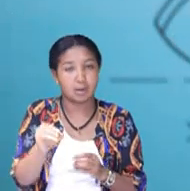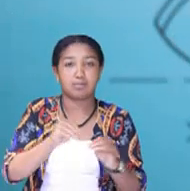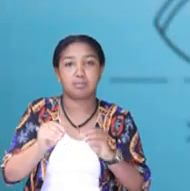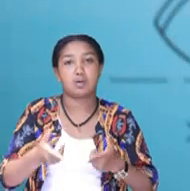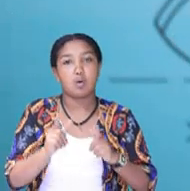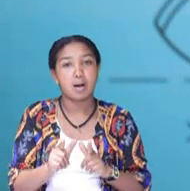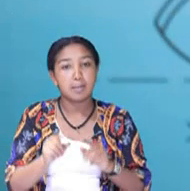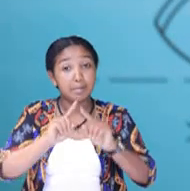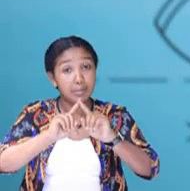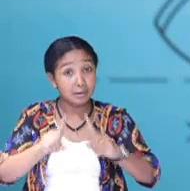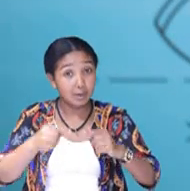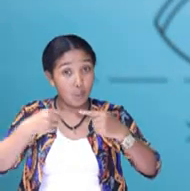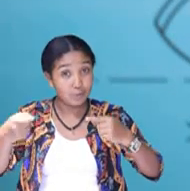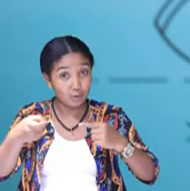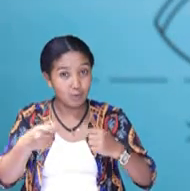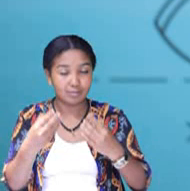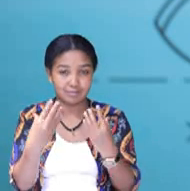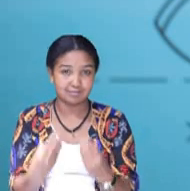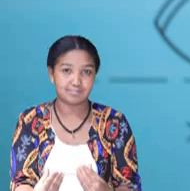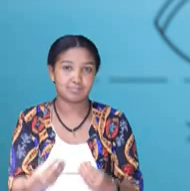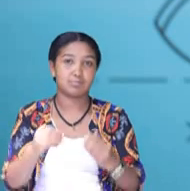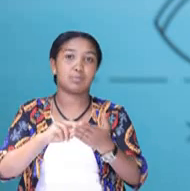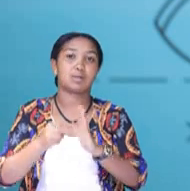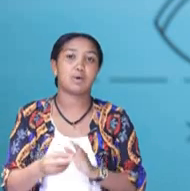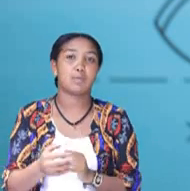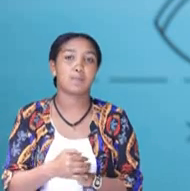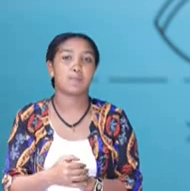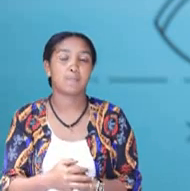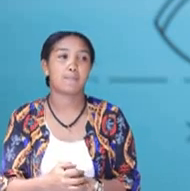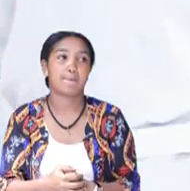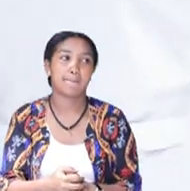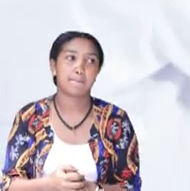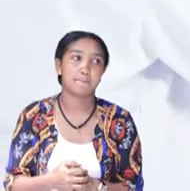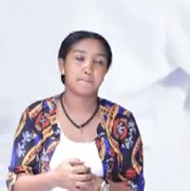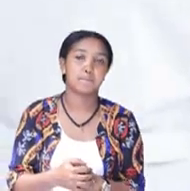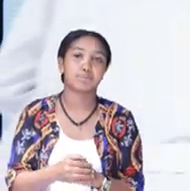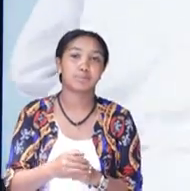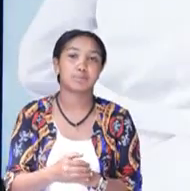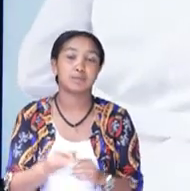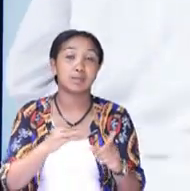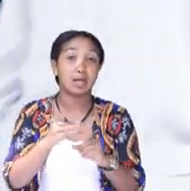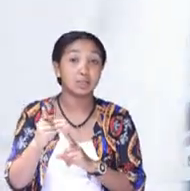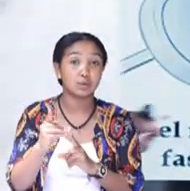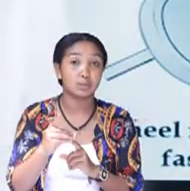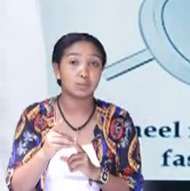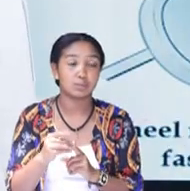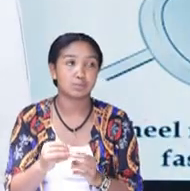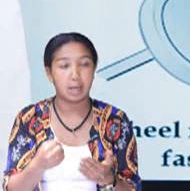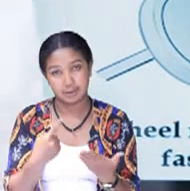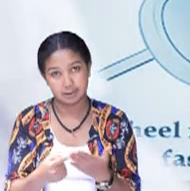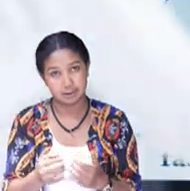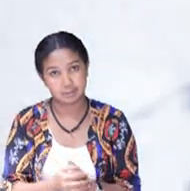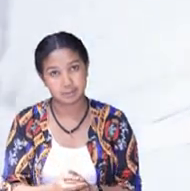a counterclockwise moving object, let it be like this. Whenever you use right-hand rule, the direction of angular velocity is like